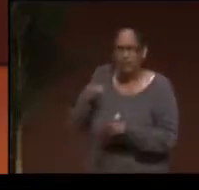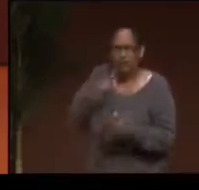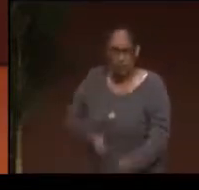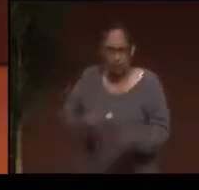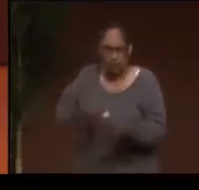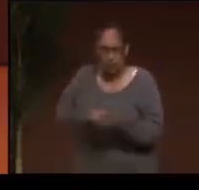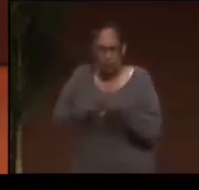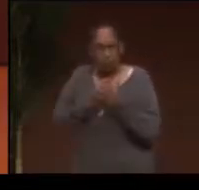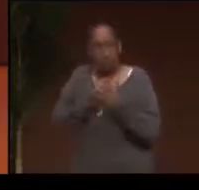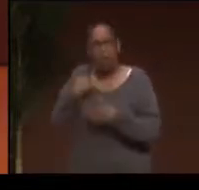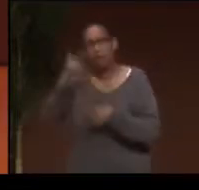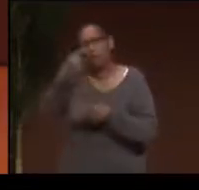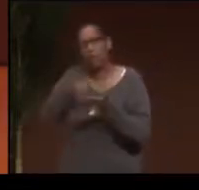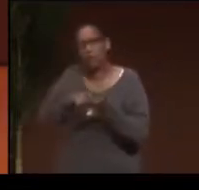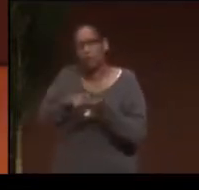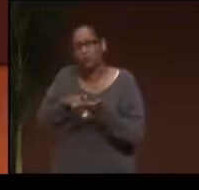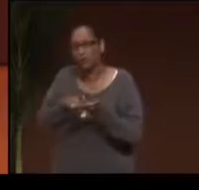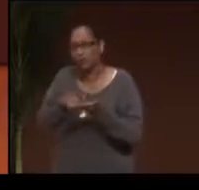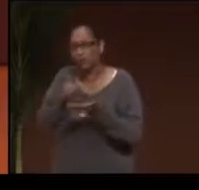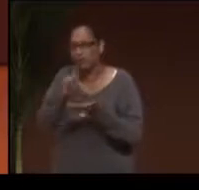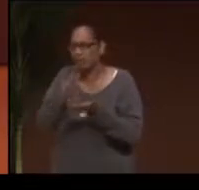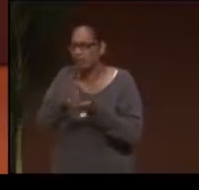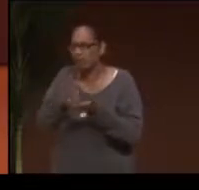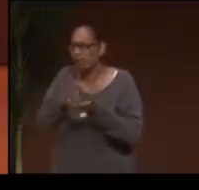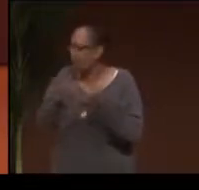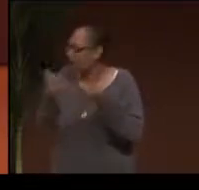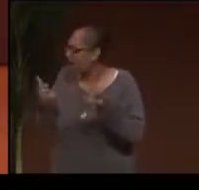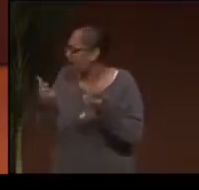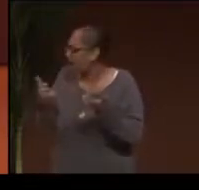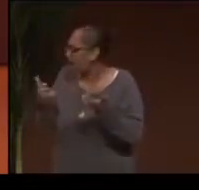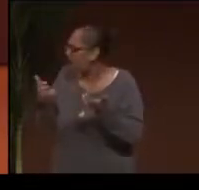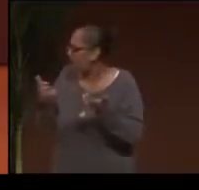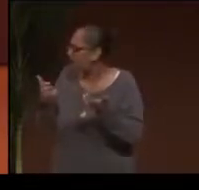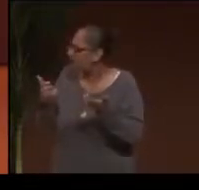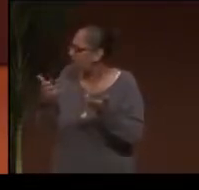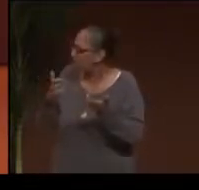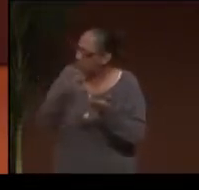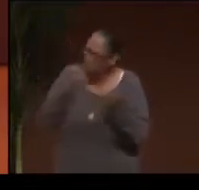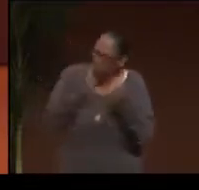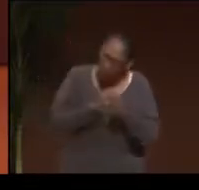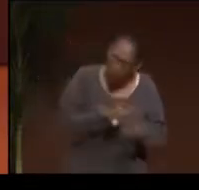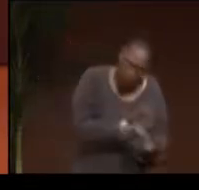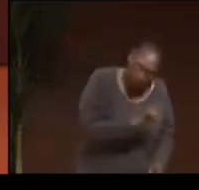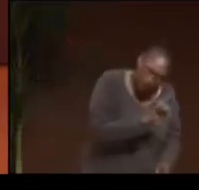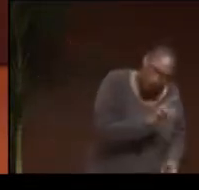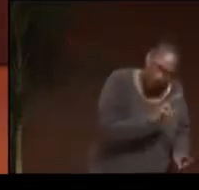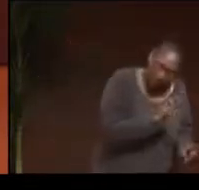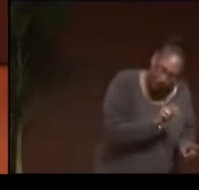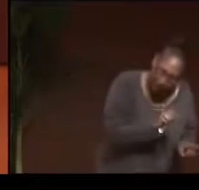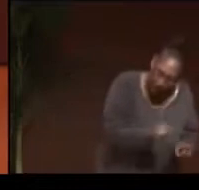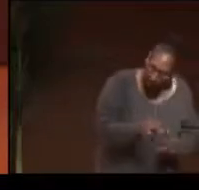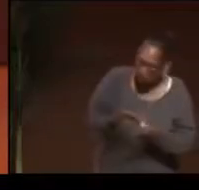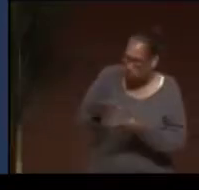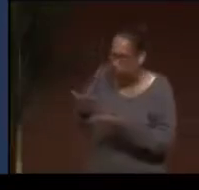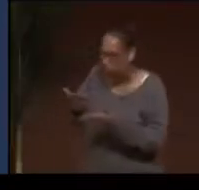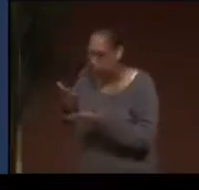from the very beginning, I noticed that there was a lot of disparity of what was going on, that some people were more on a spiritual bent. Others were more on a political